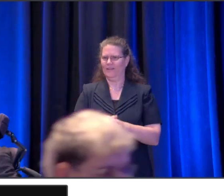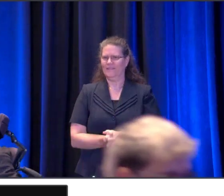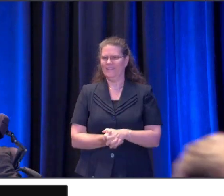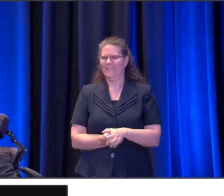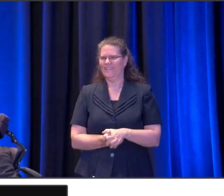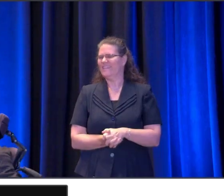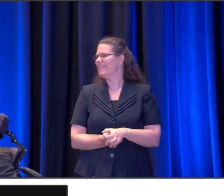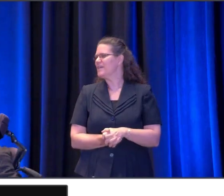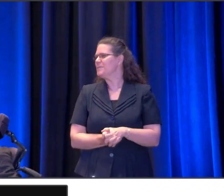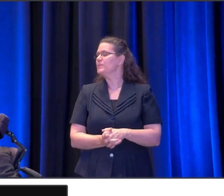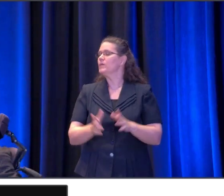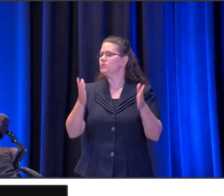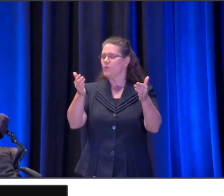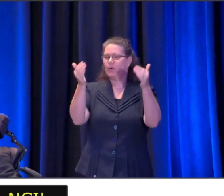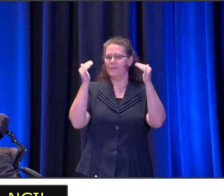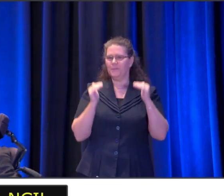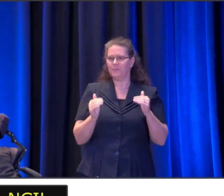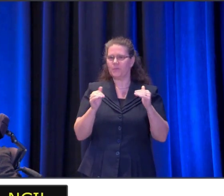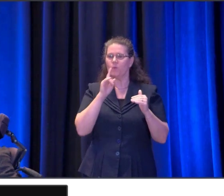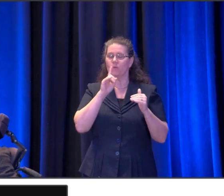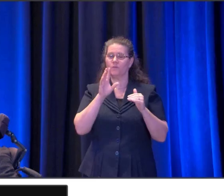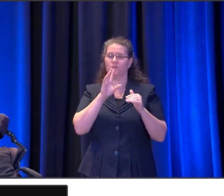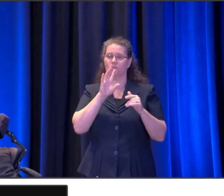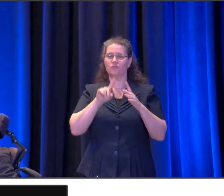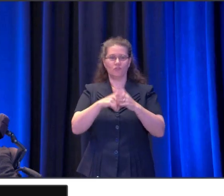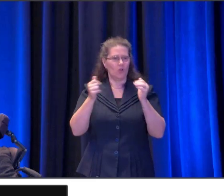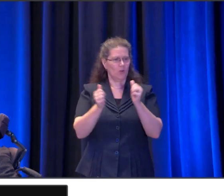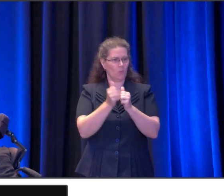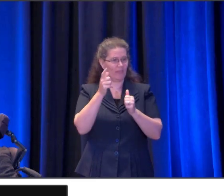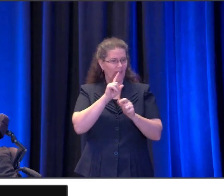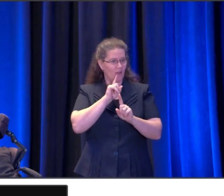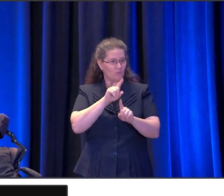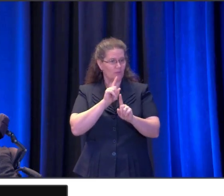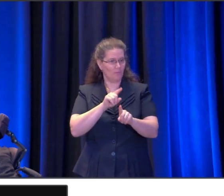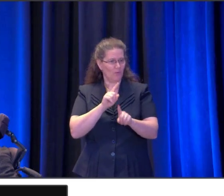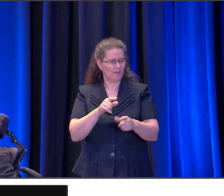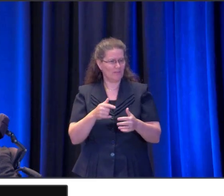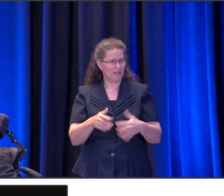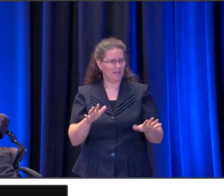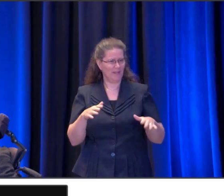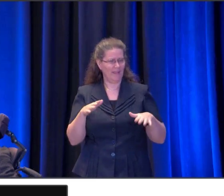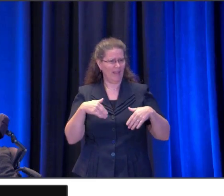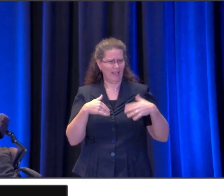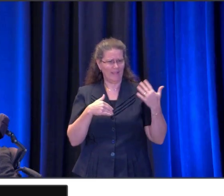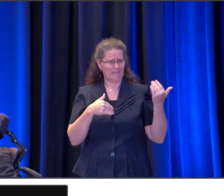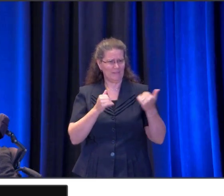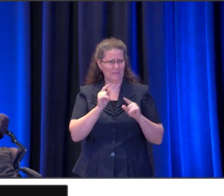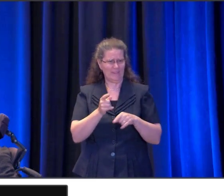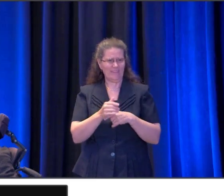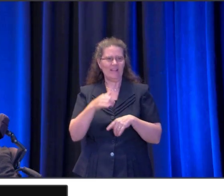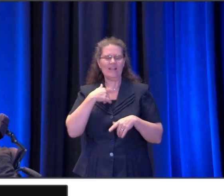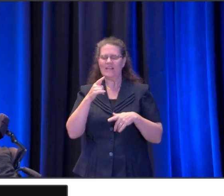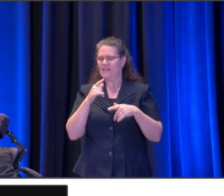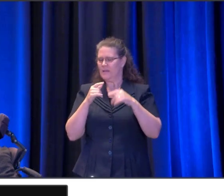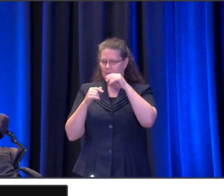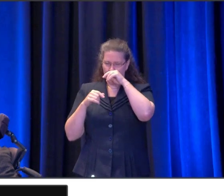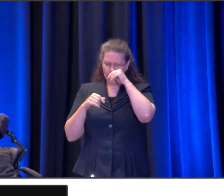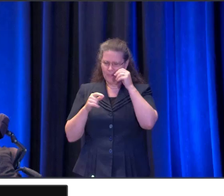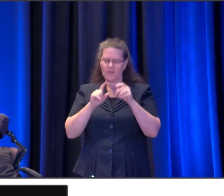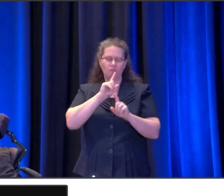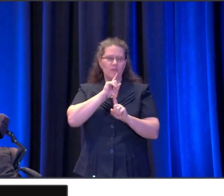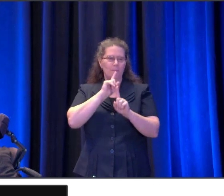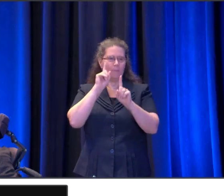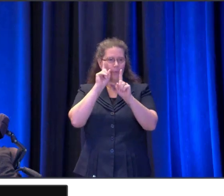Okay, now we will go into our reports. And our first report is, look, you